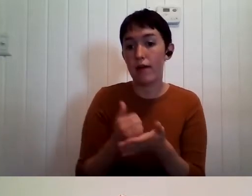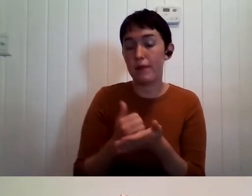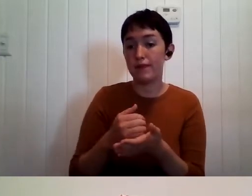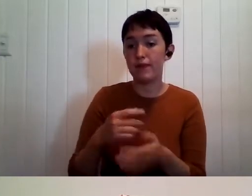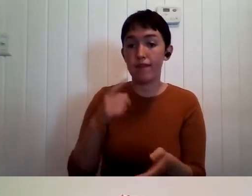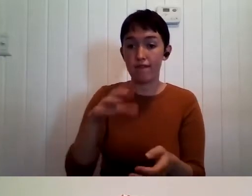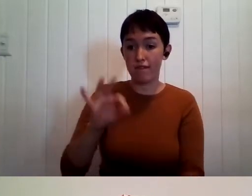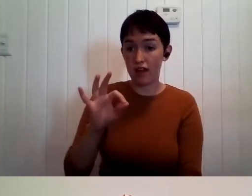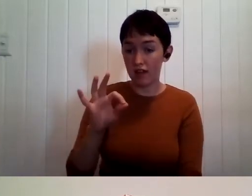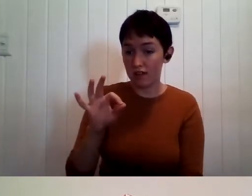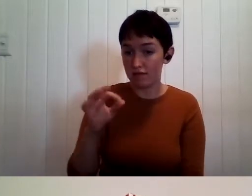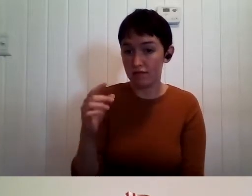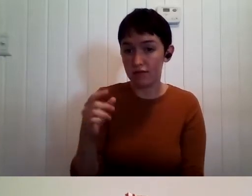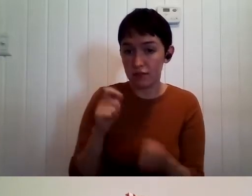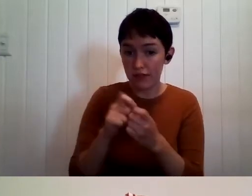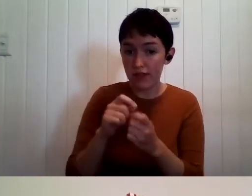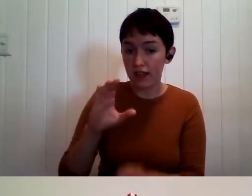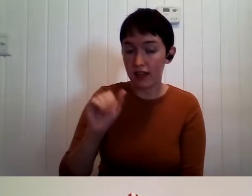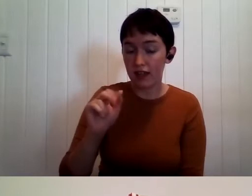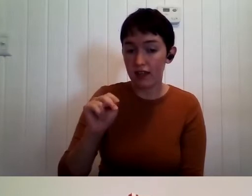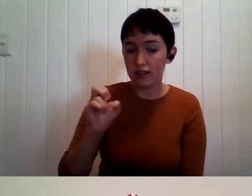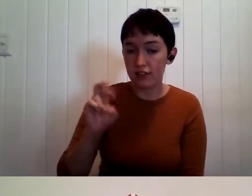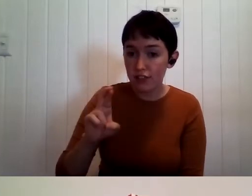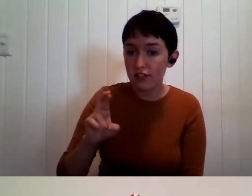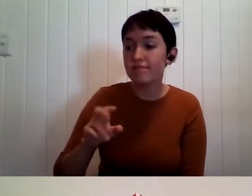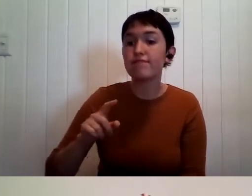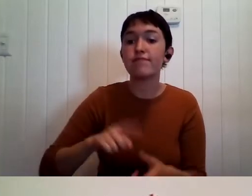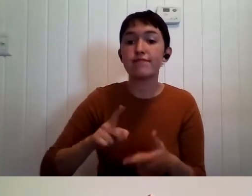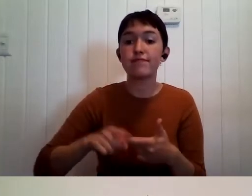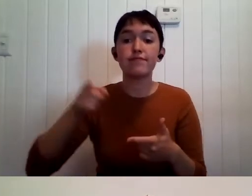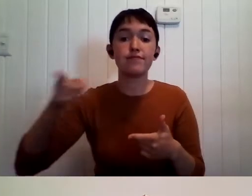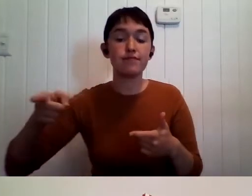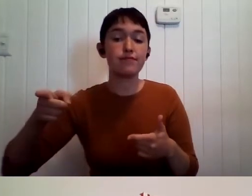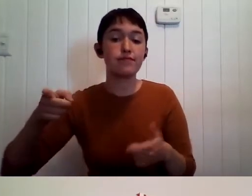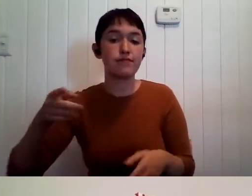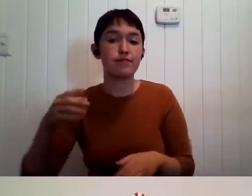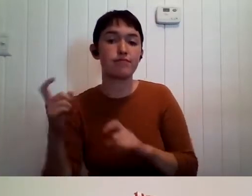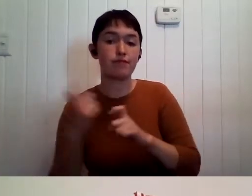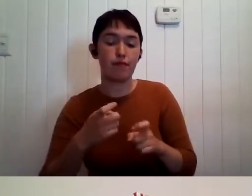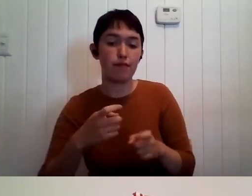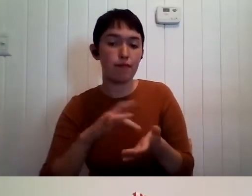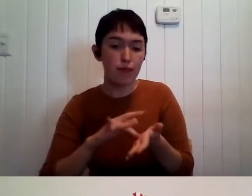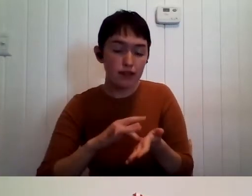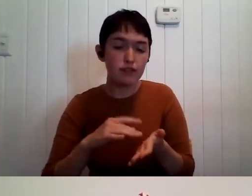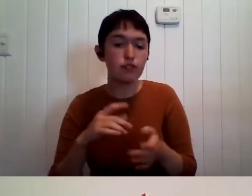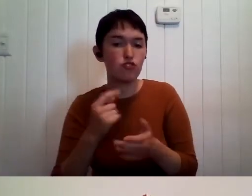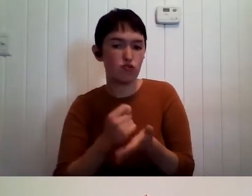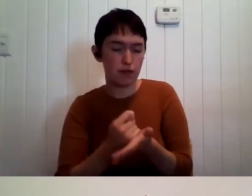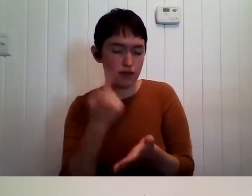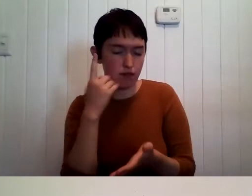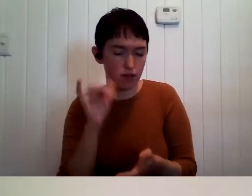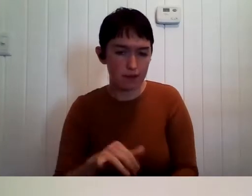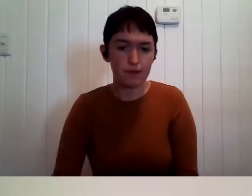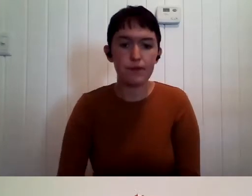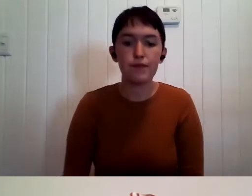help hopefully get rid of the cancer. But we also work on agriculture stuff. So maybe if